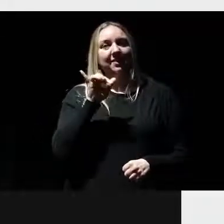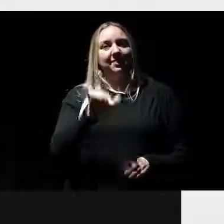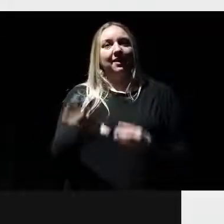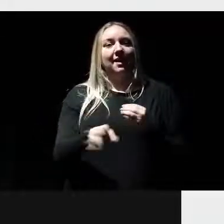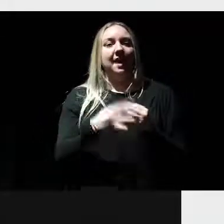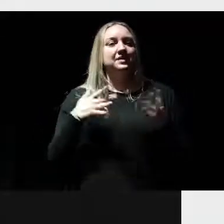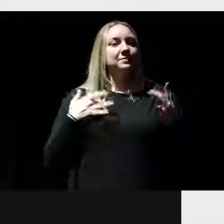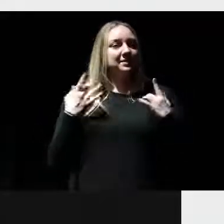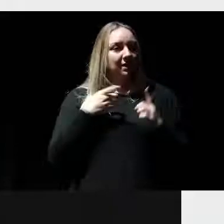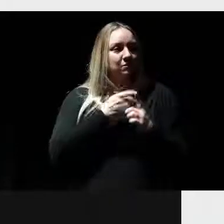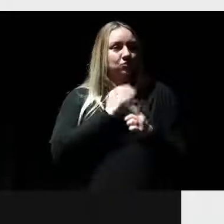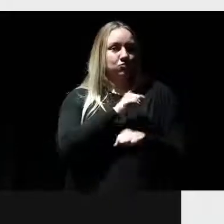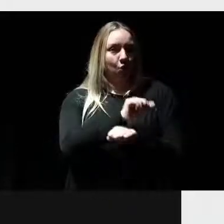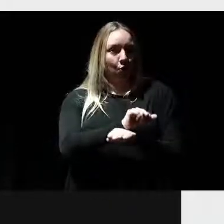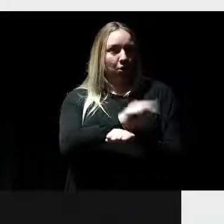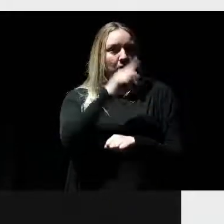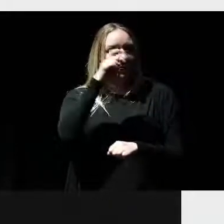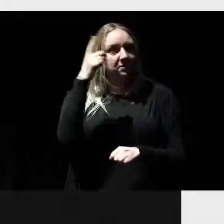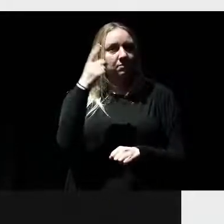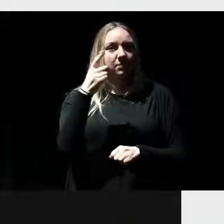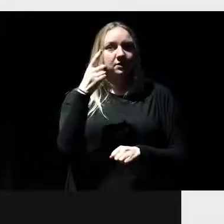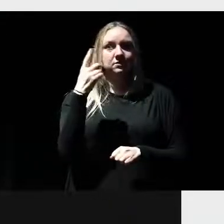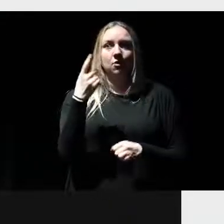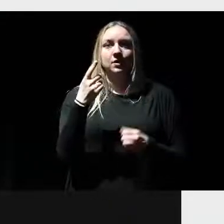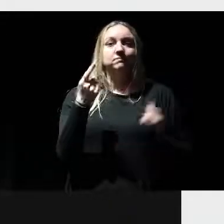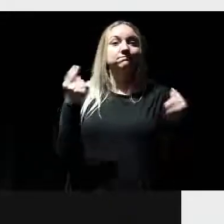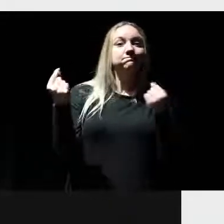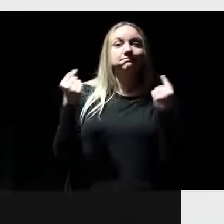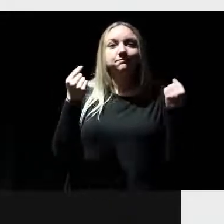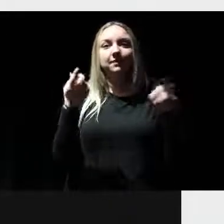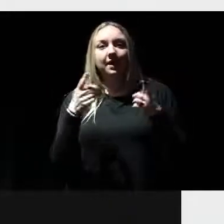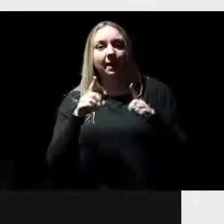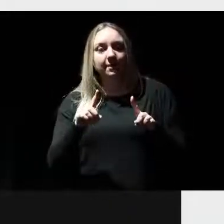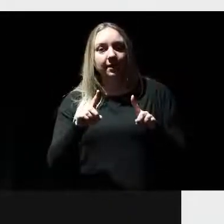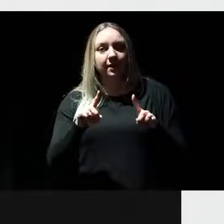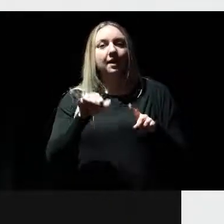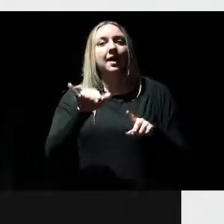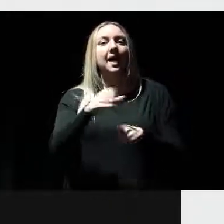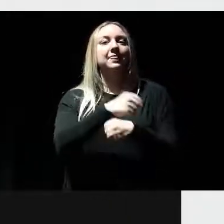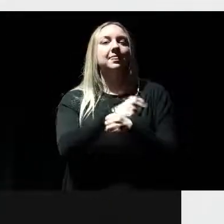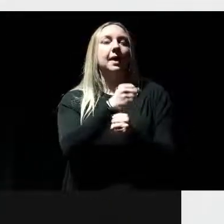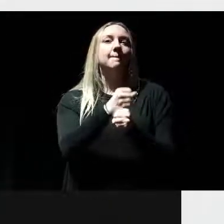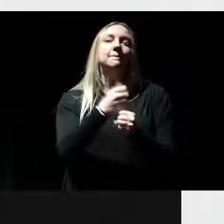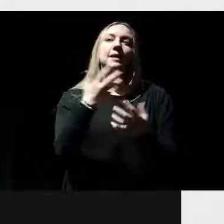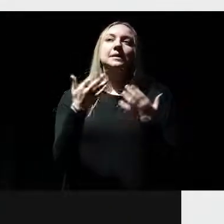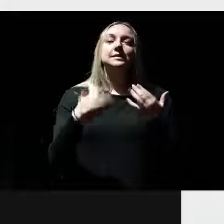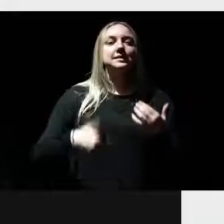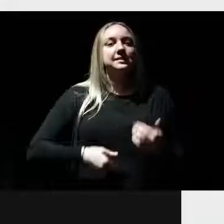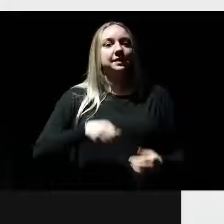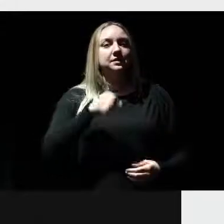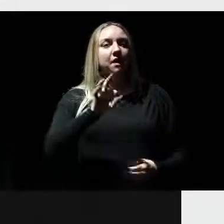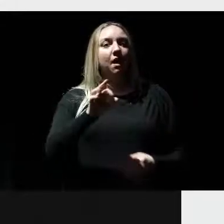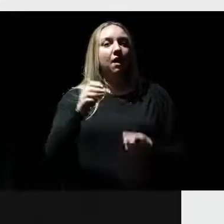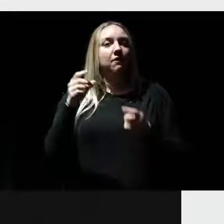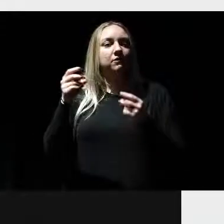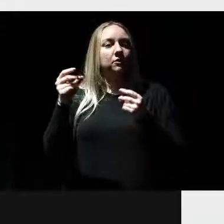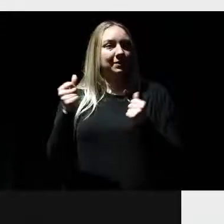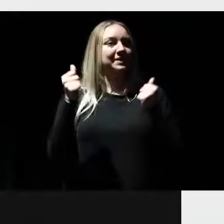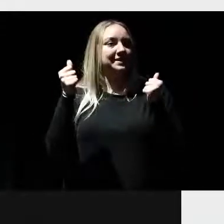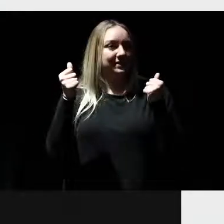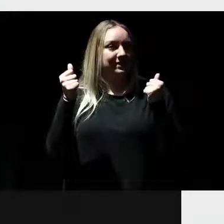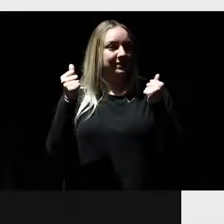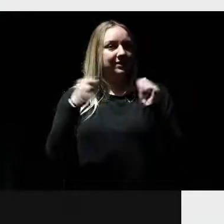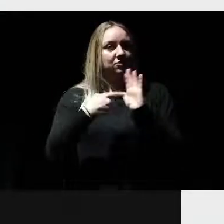And that also creates a different rhythm, a kind of immediacy to the design work and the